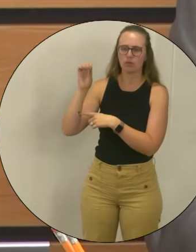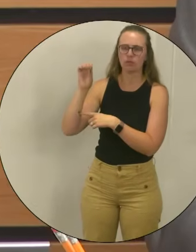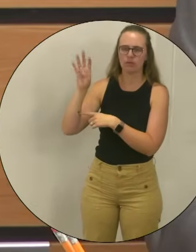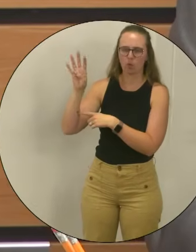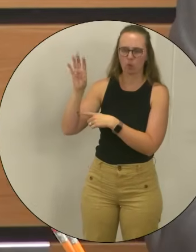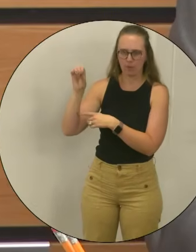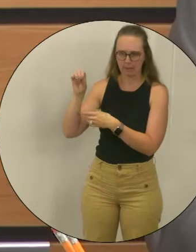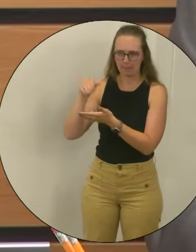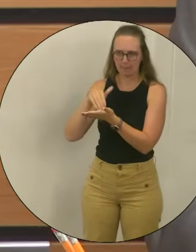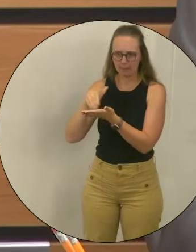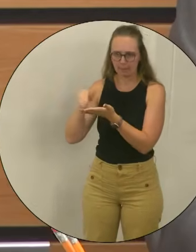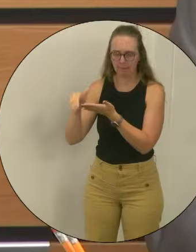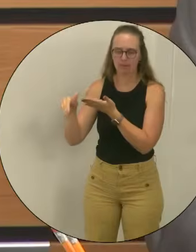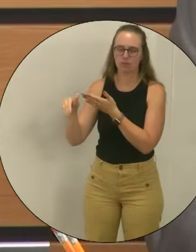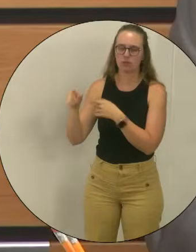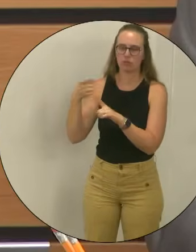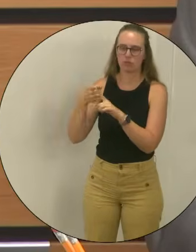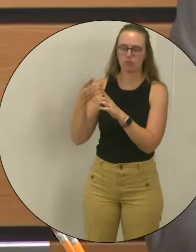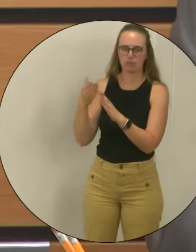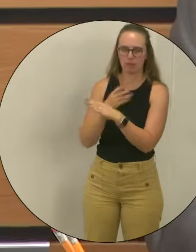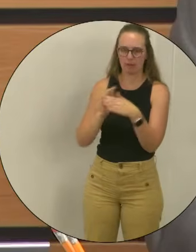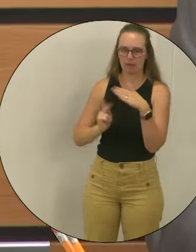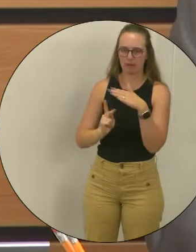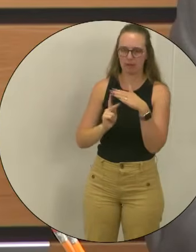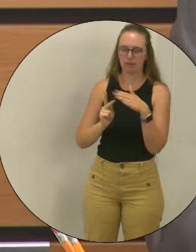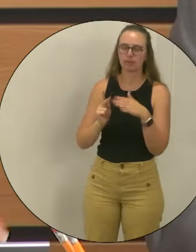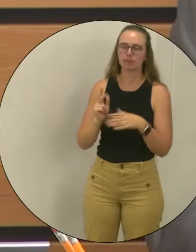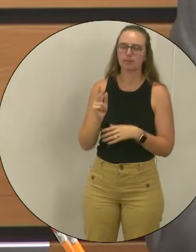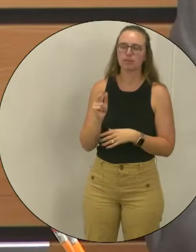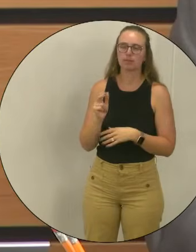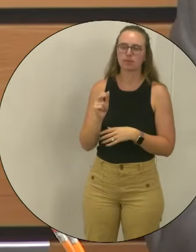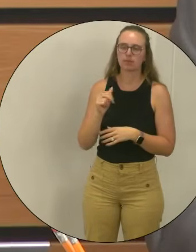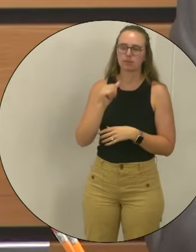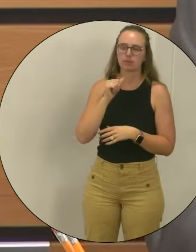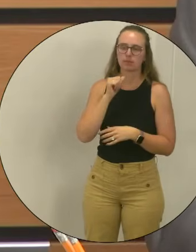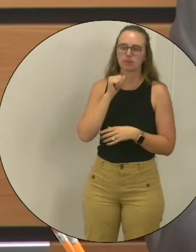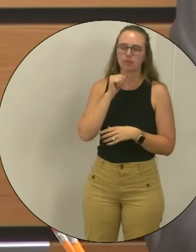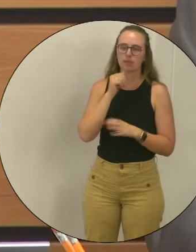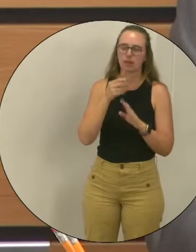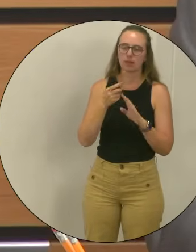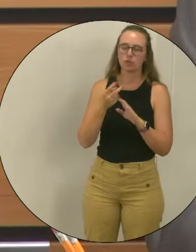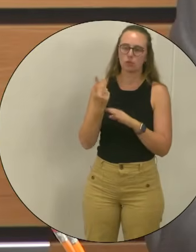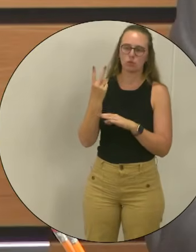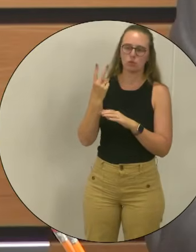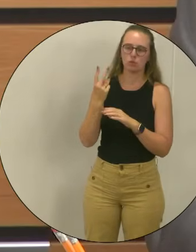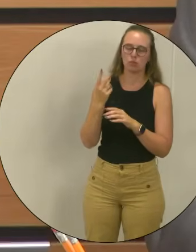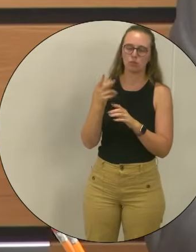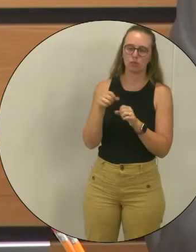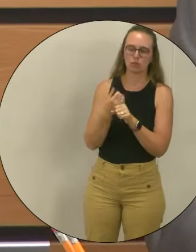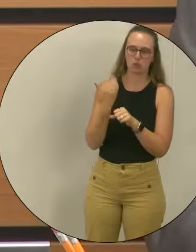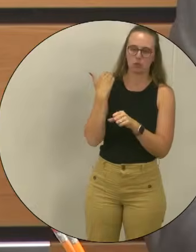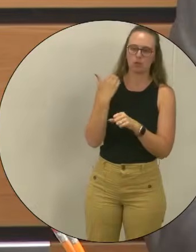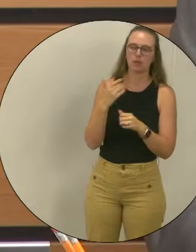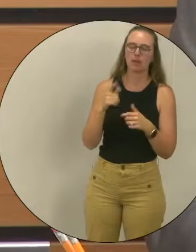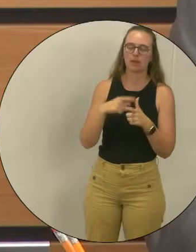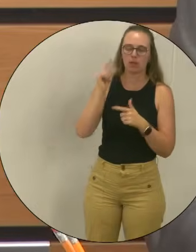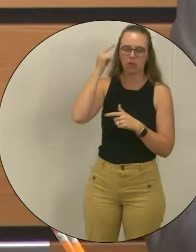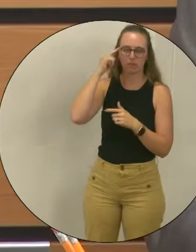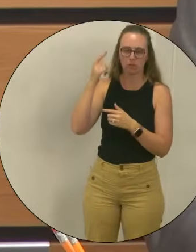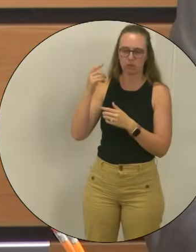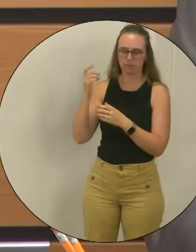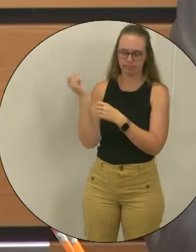$140 million into pre-K, not the last biennium because it wasn't there, but the previous, the legislature, and then the governor signed